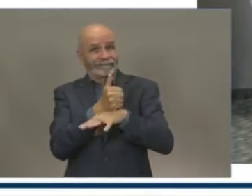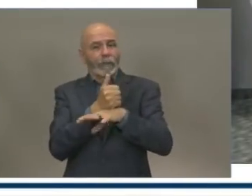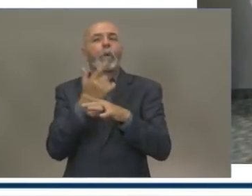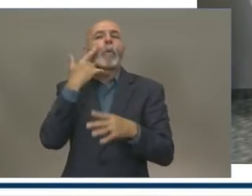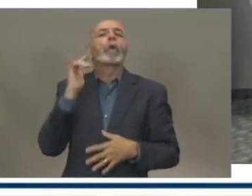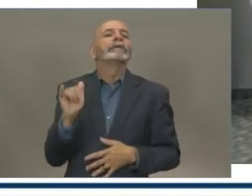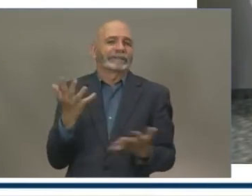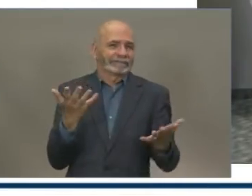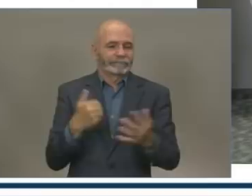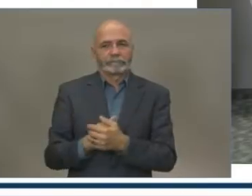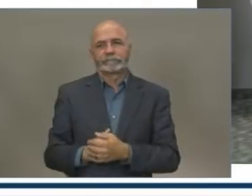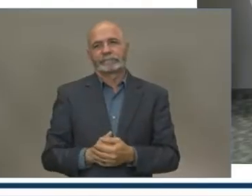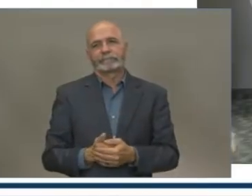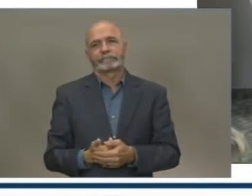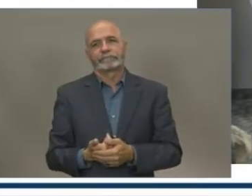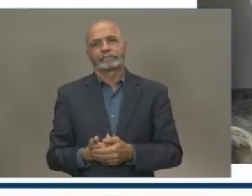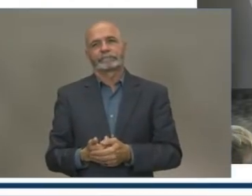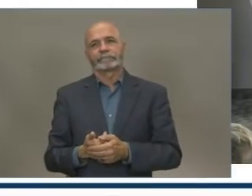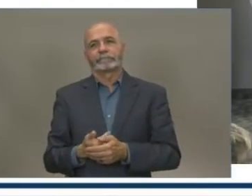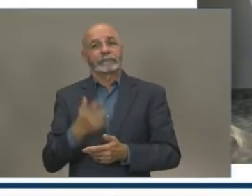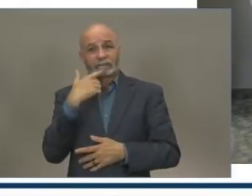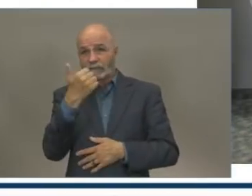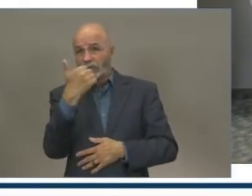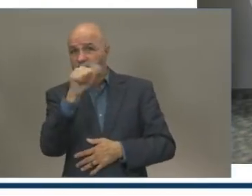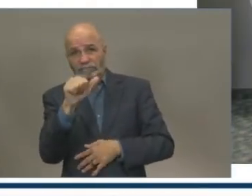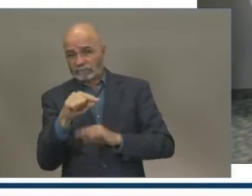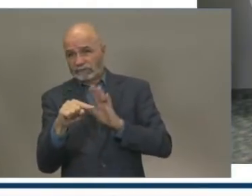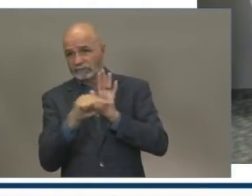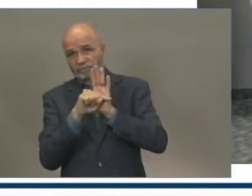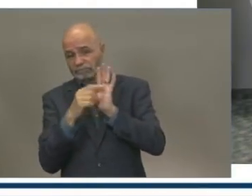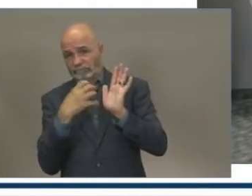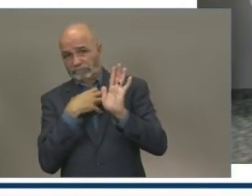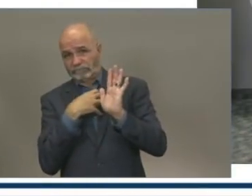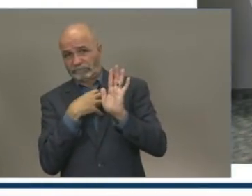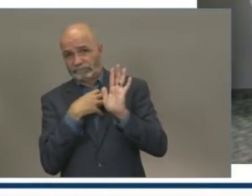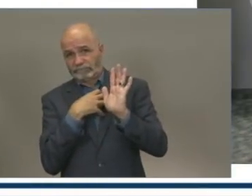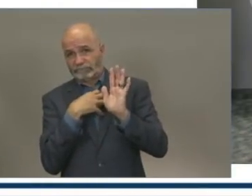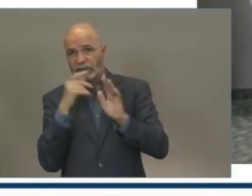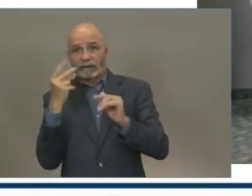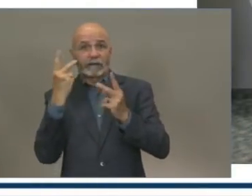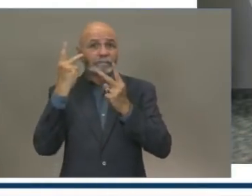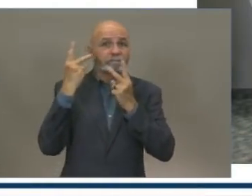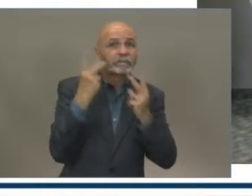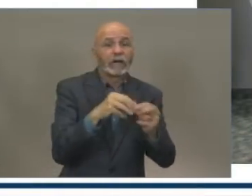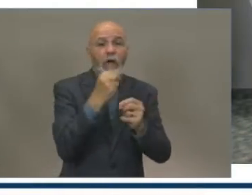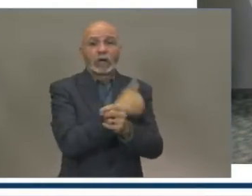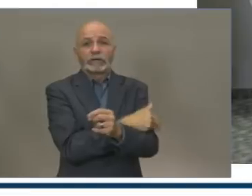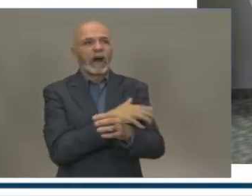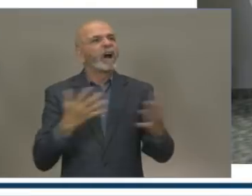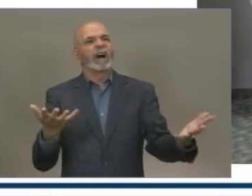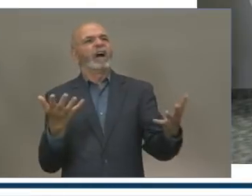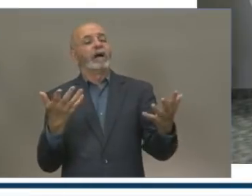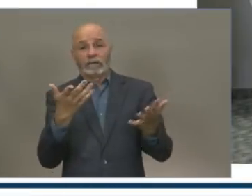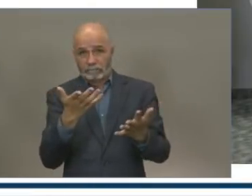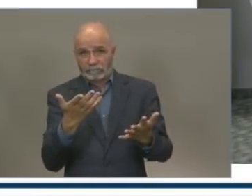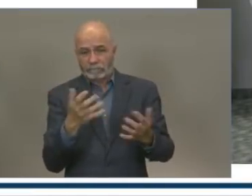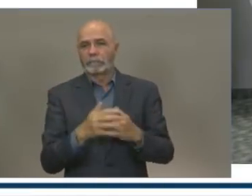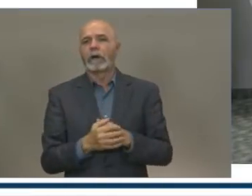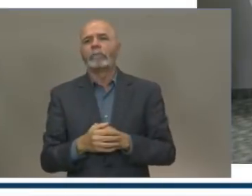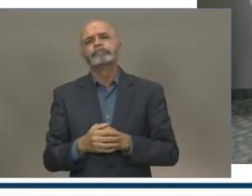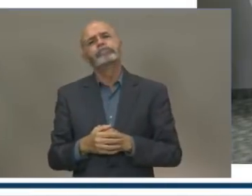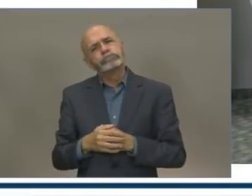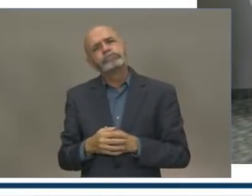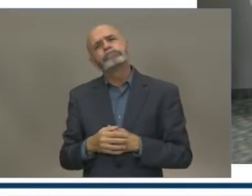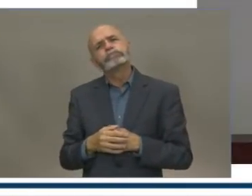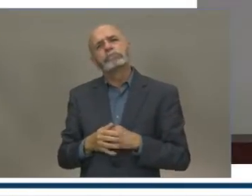with the requirement for visitors to be fully vaccinated? Is that going smoothly? It's going relatively